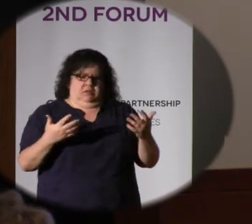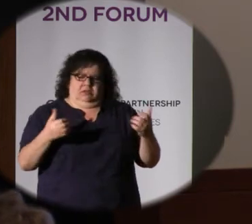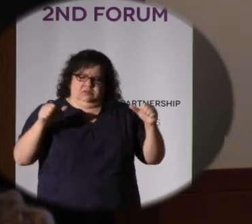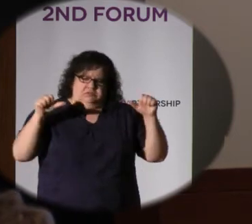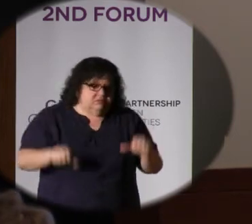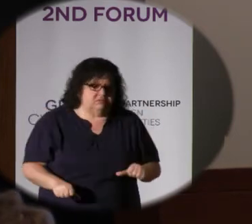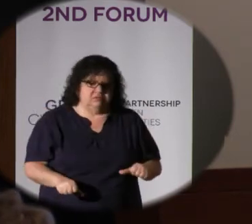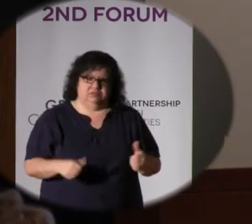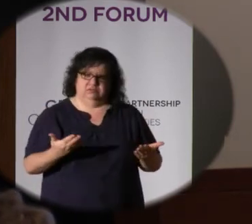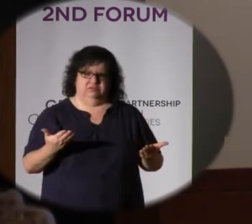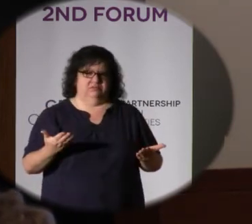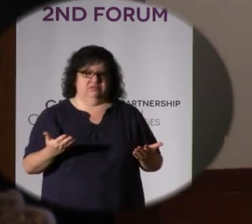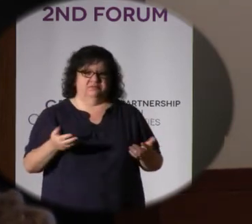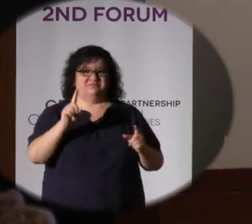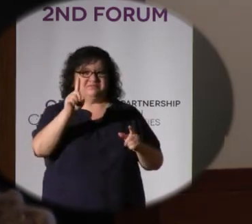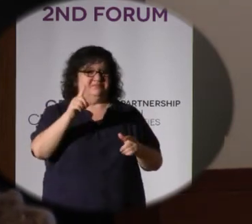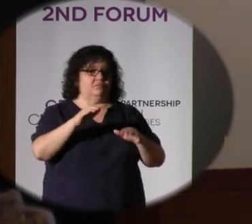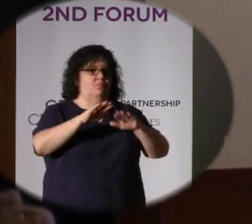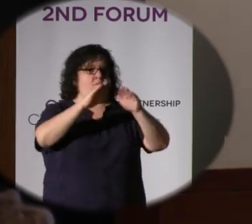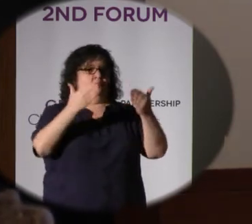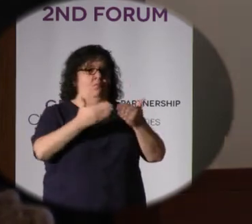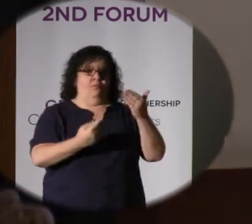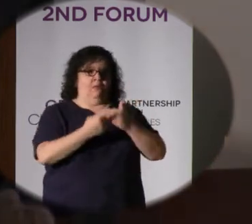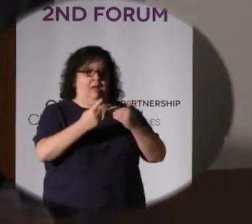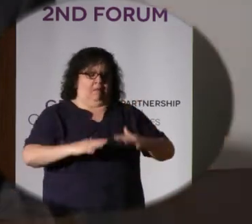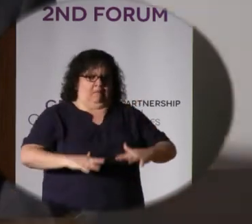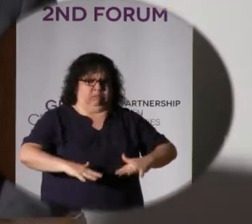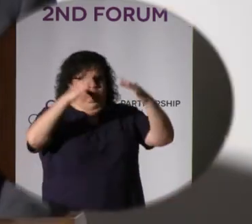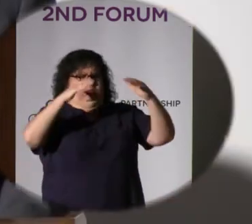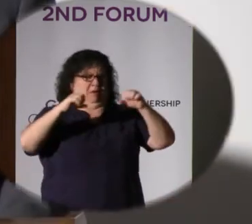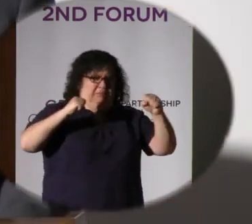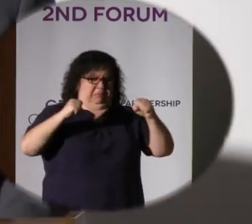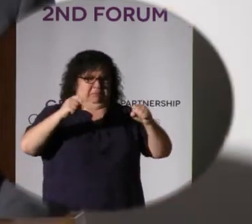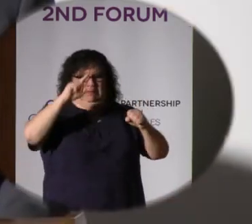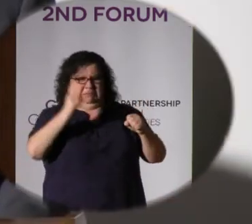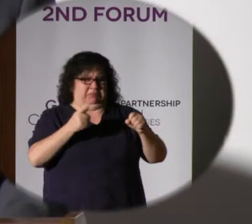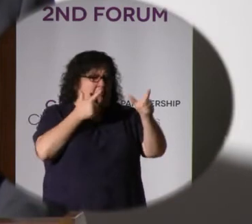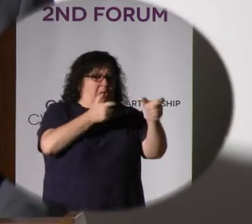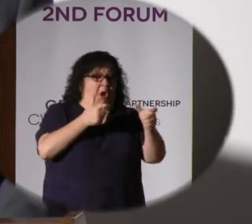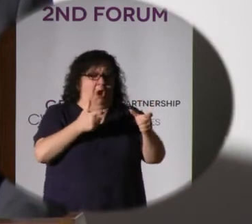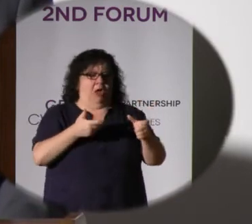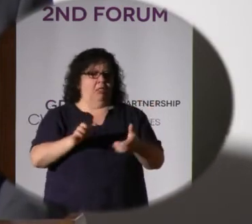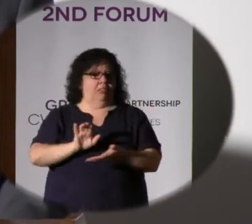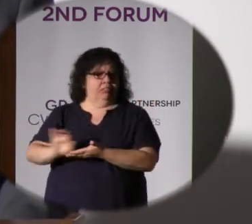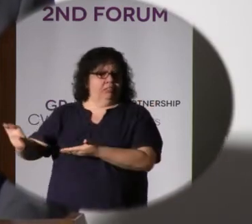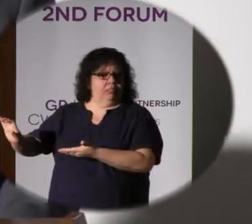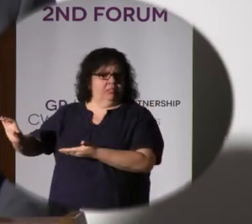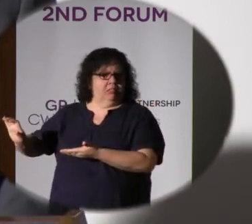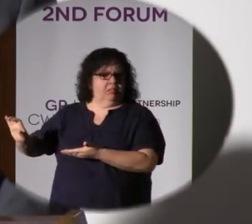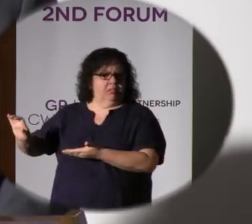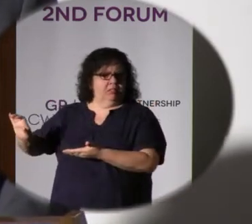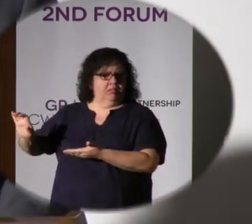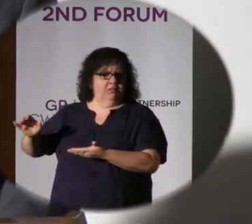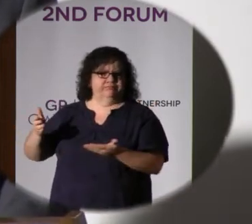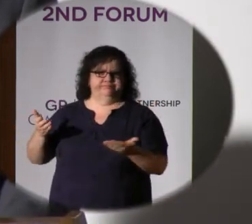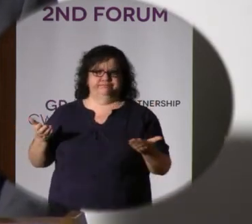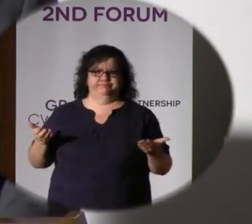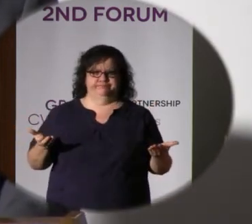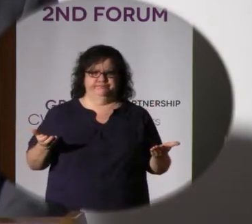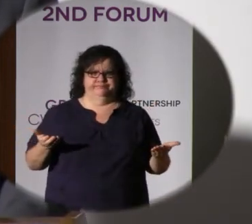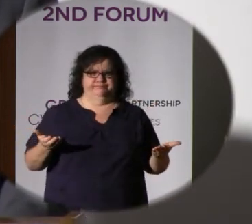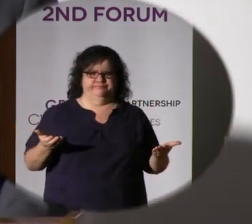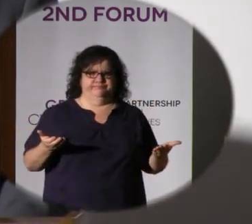A society really cannot be equitable unless all children are included.